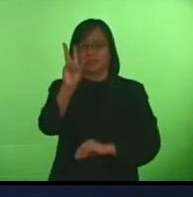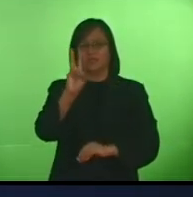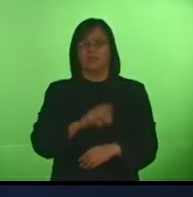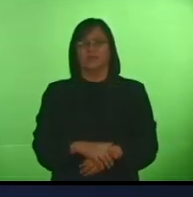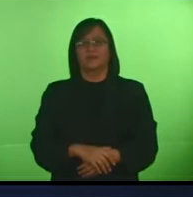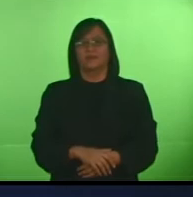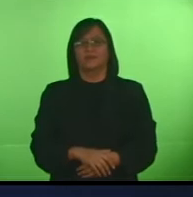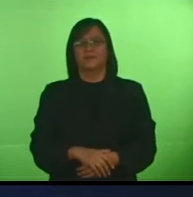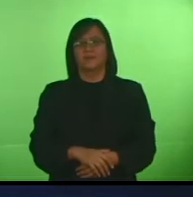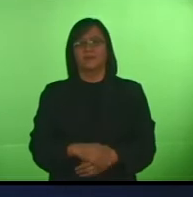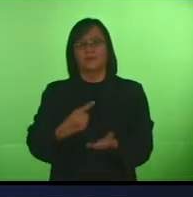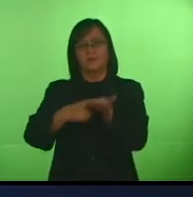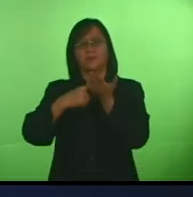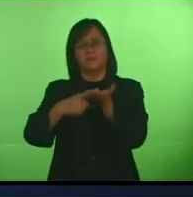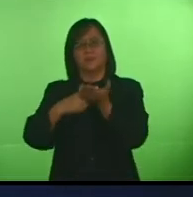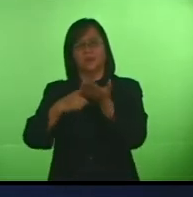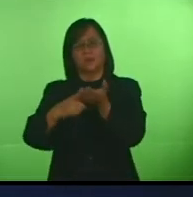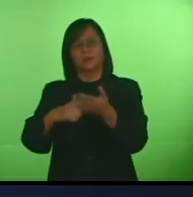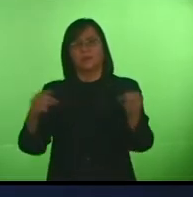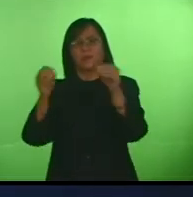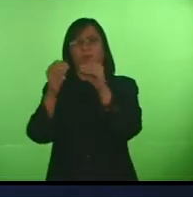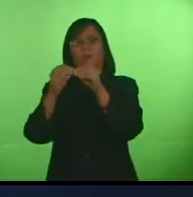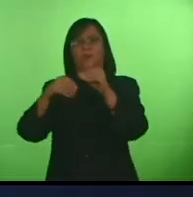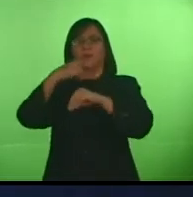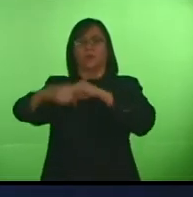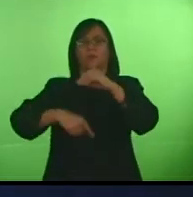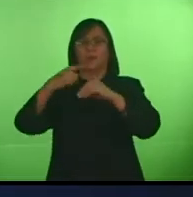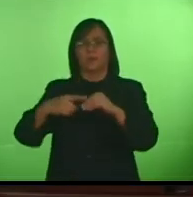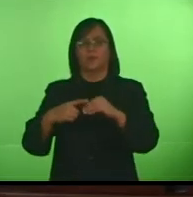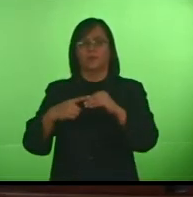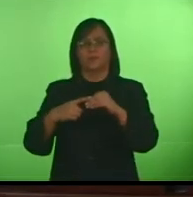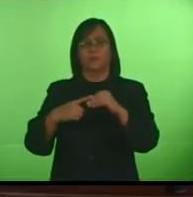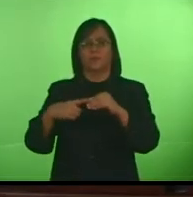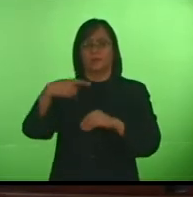will discuss more about persuasive writing.